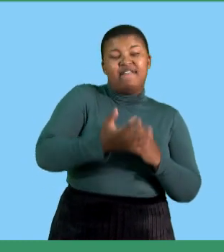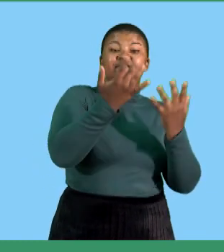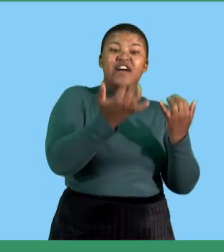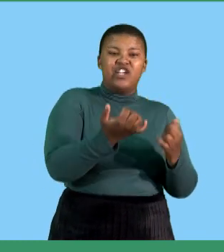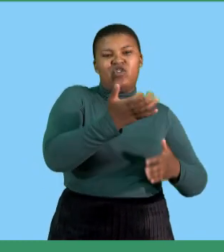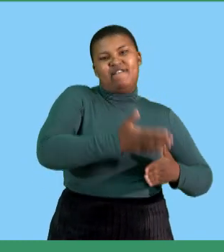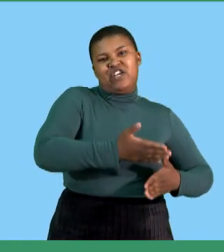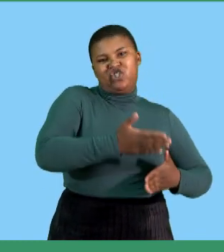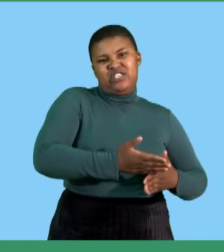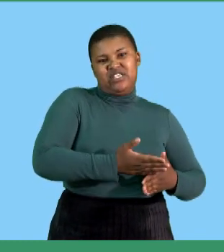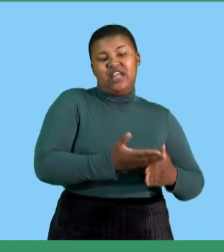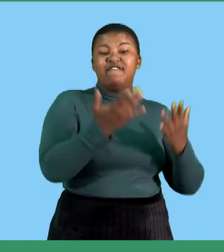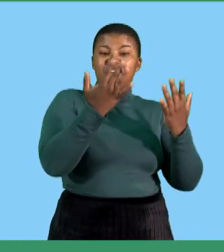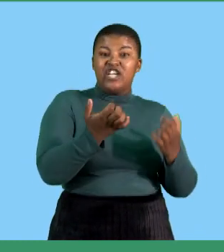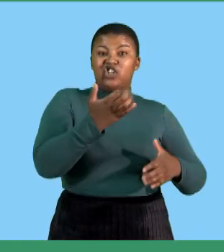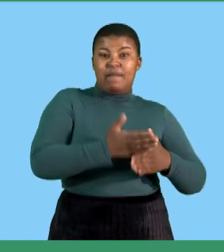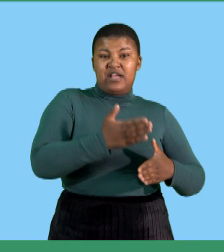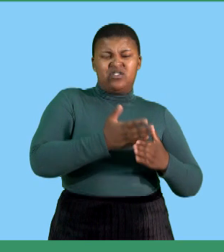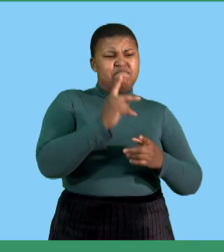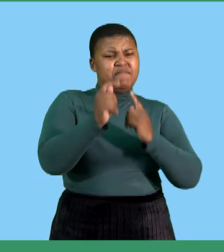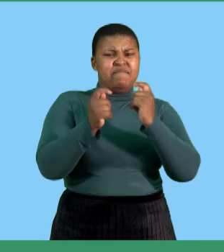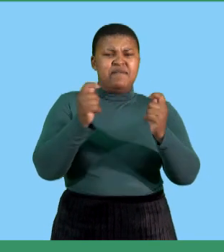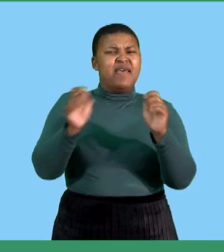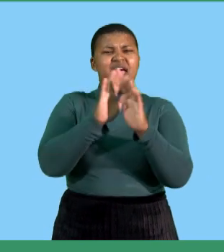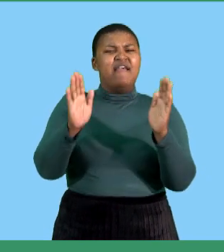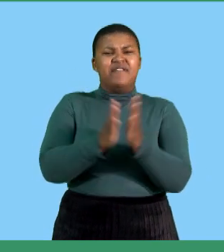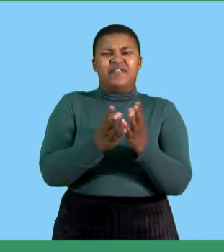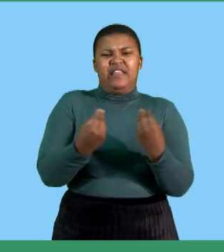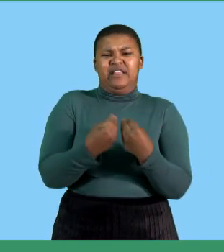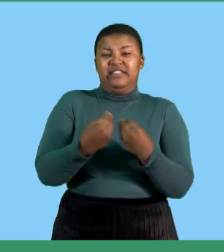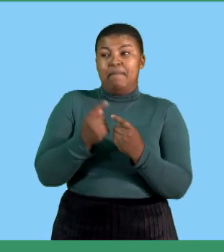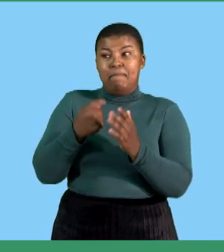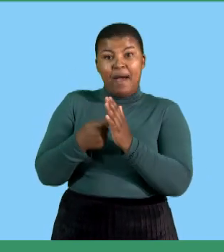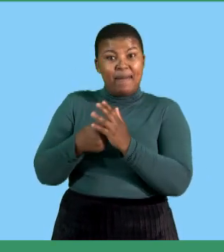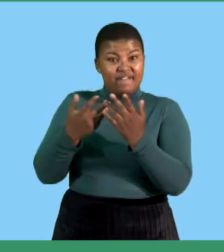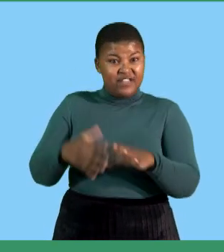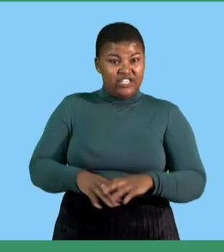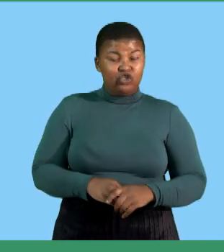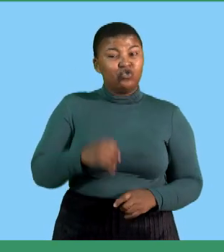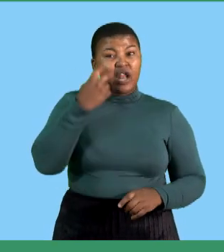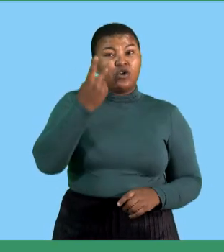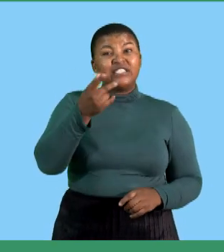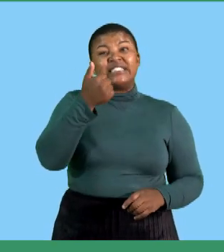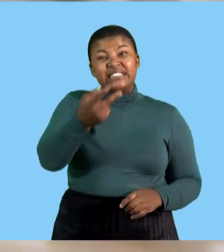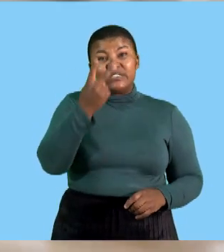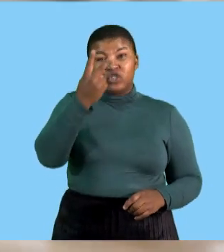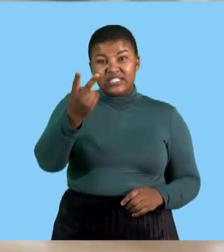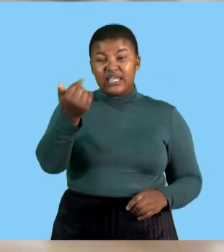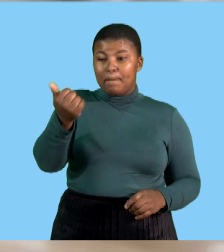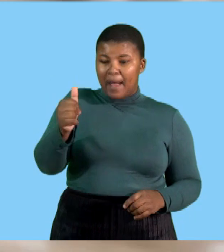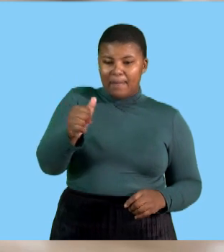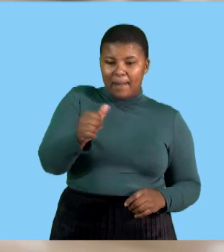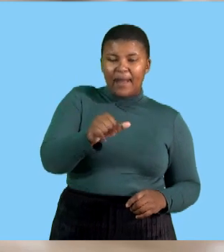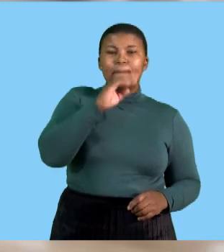financial function will pay all the bills of the products they have purchased. I think you can see the pattern here. Everybody